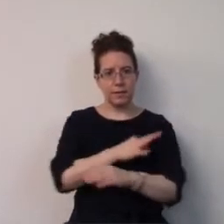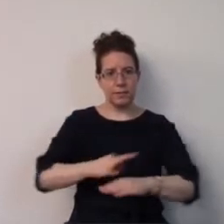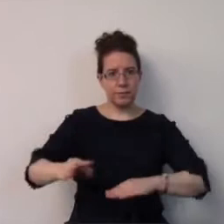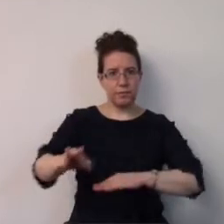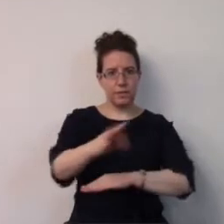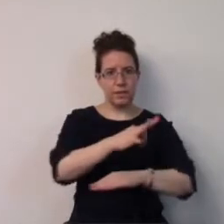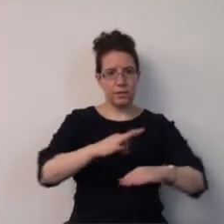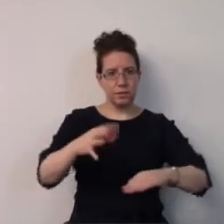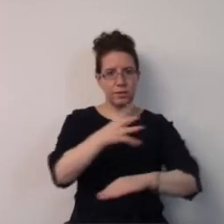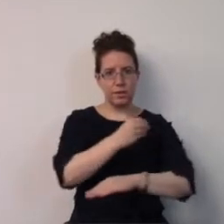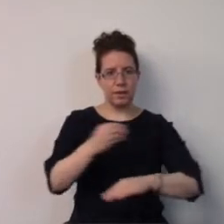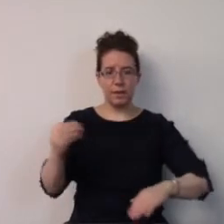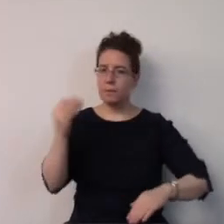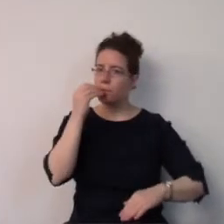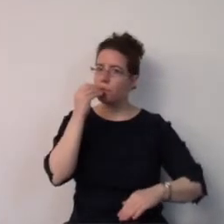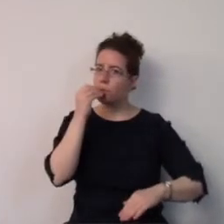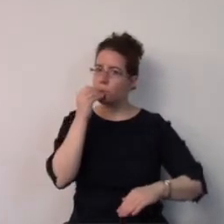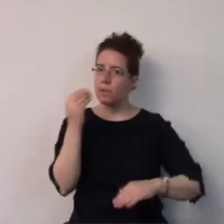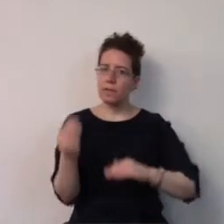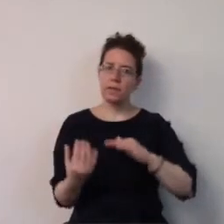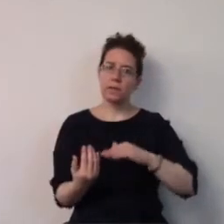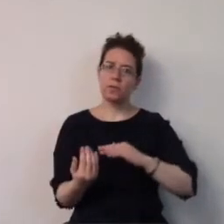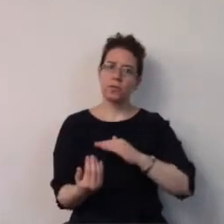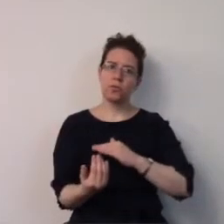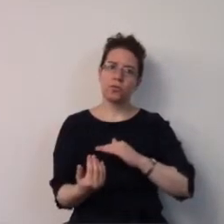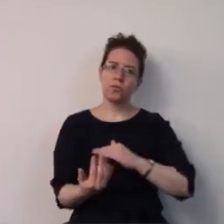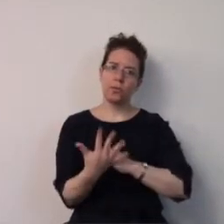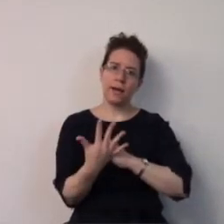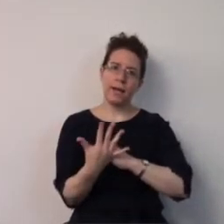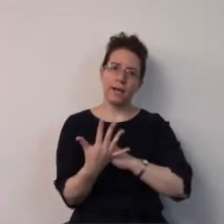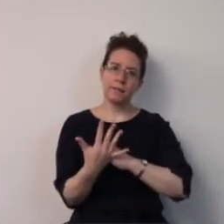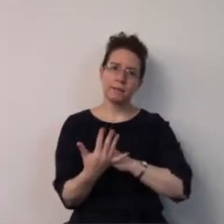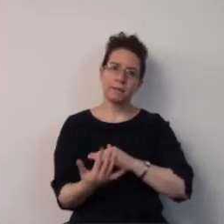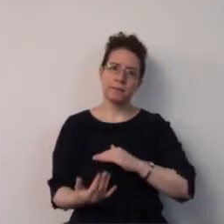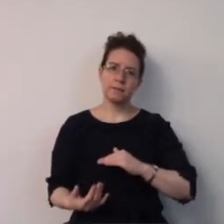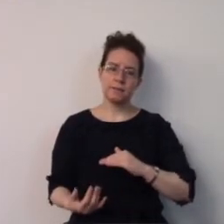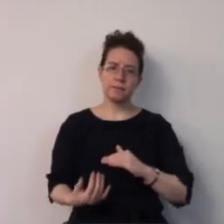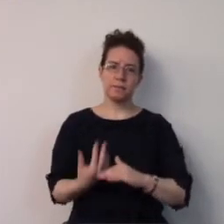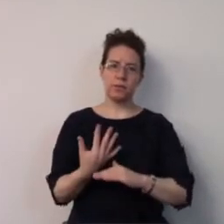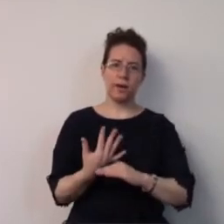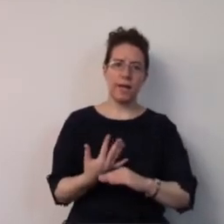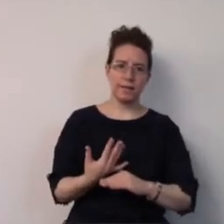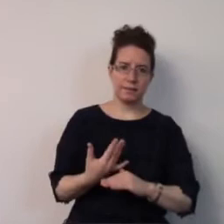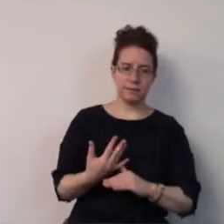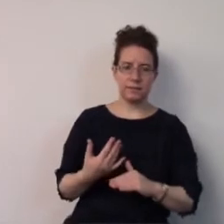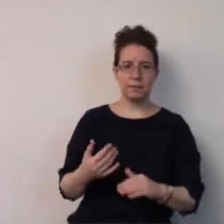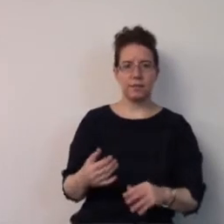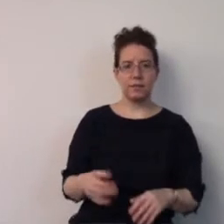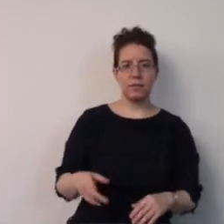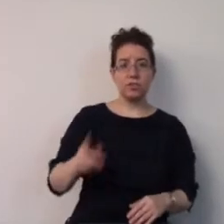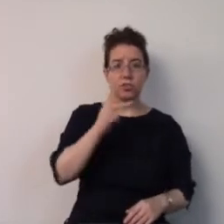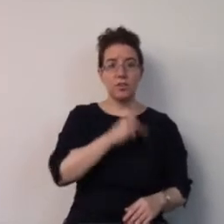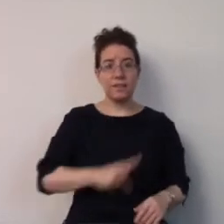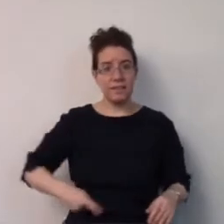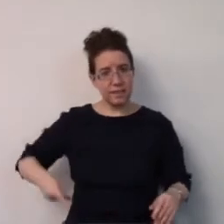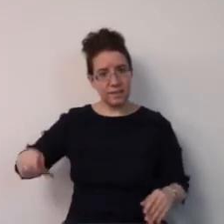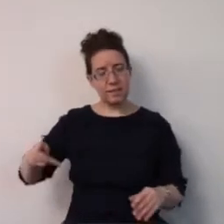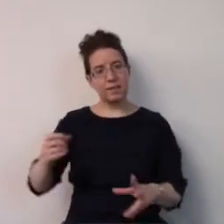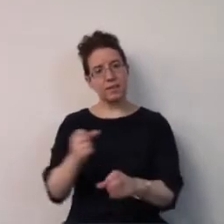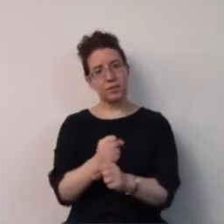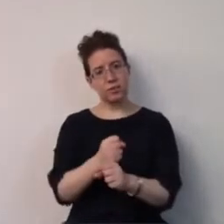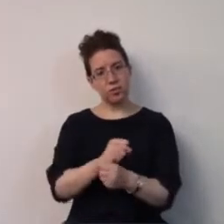watchers and the demand by the word of the Holy One, ones, to the intent that the living may know that the Most